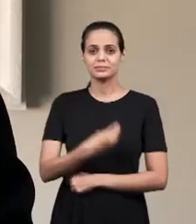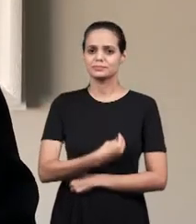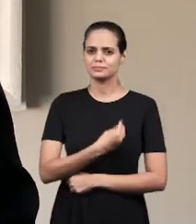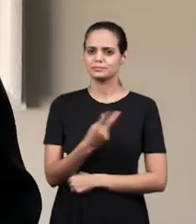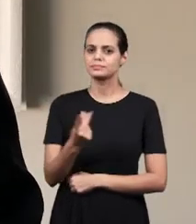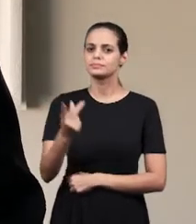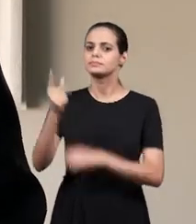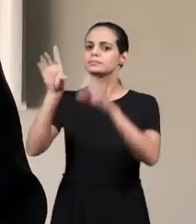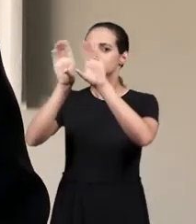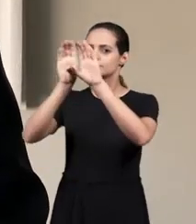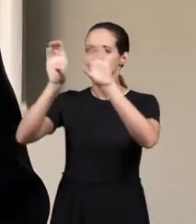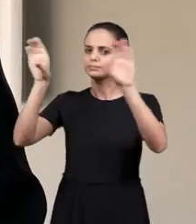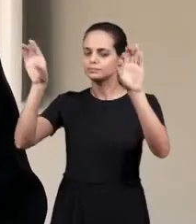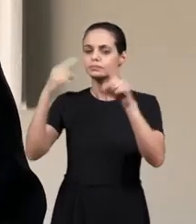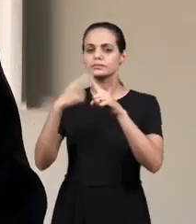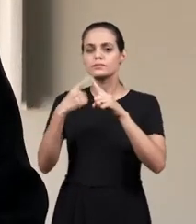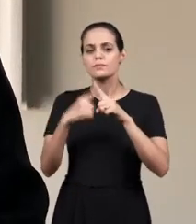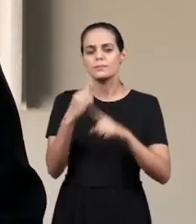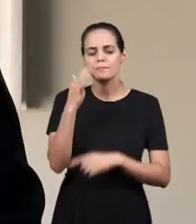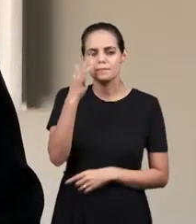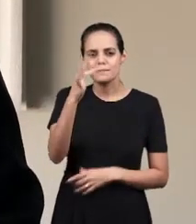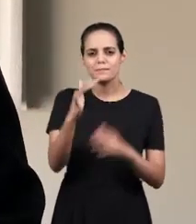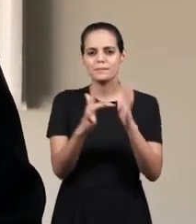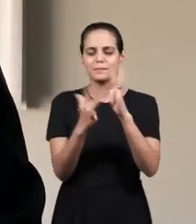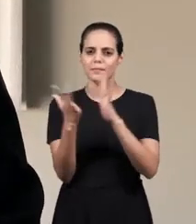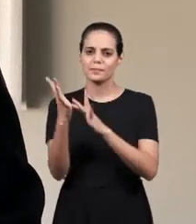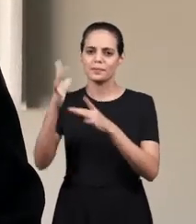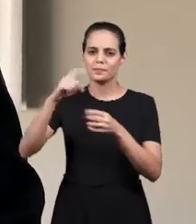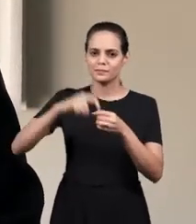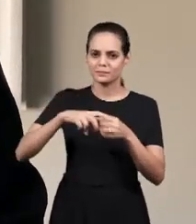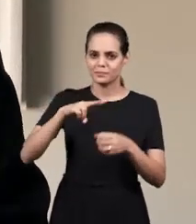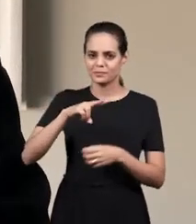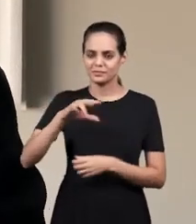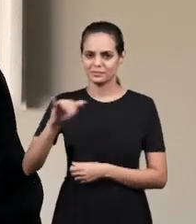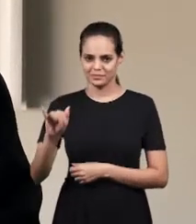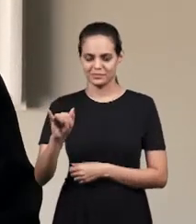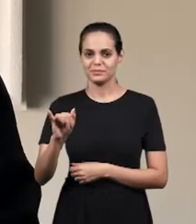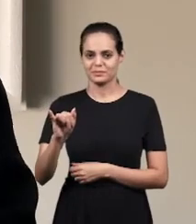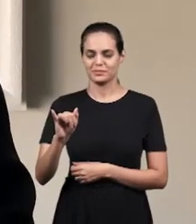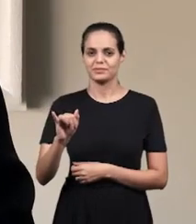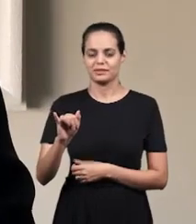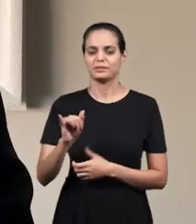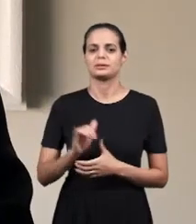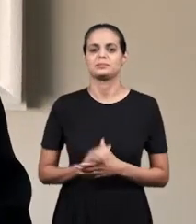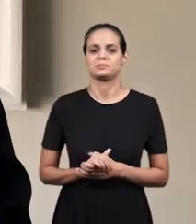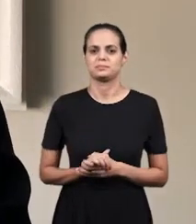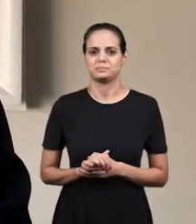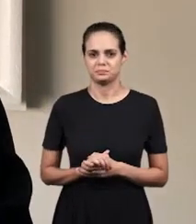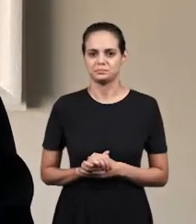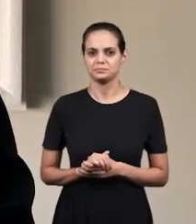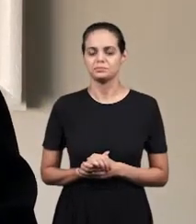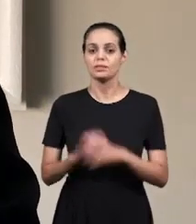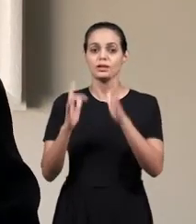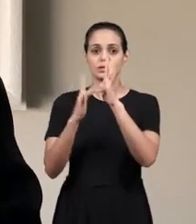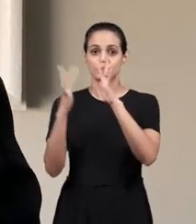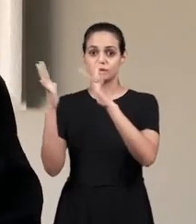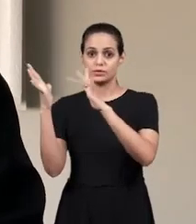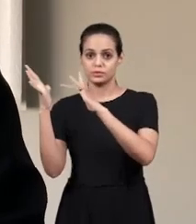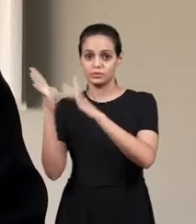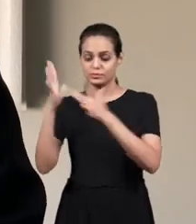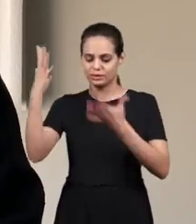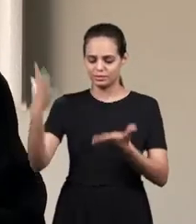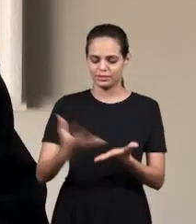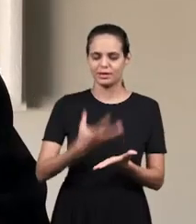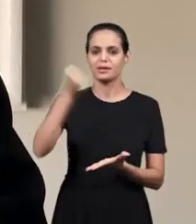soon Jesus will return. And he will take with him. He will rapture a church. He will rapture and take to eternity all